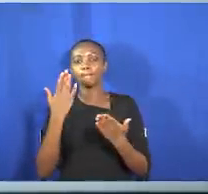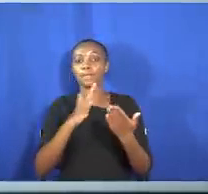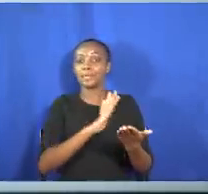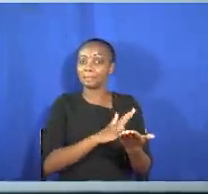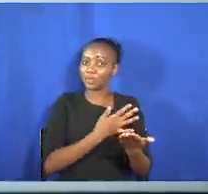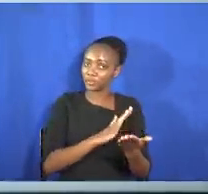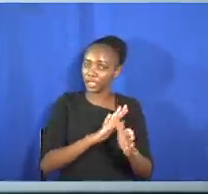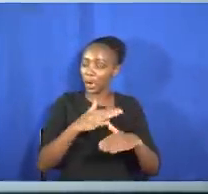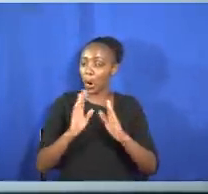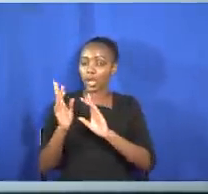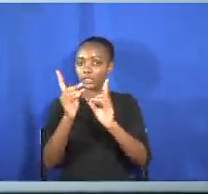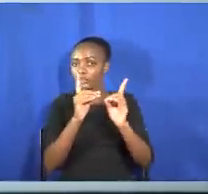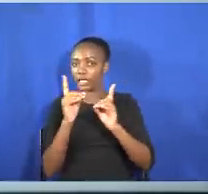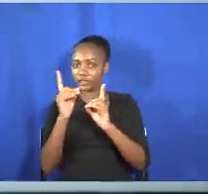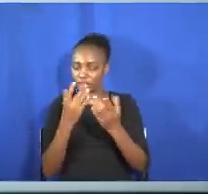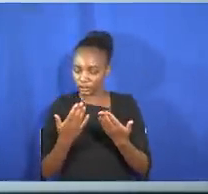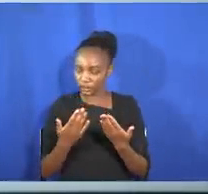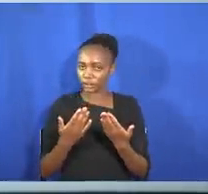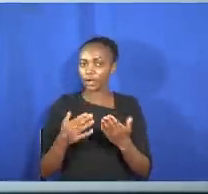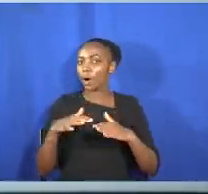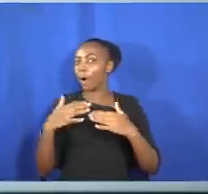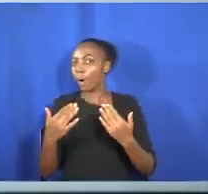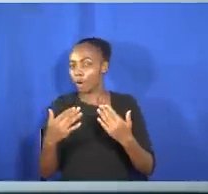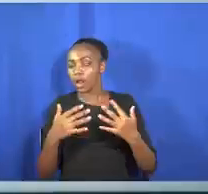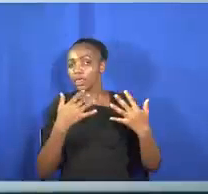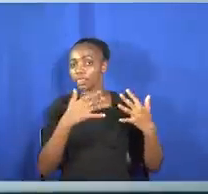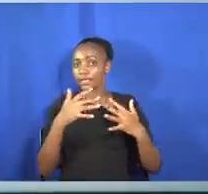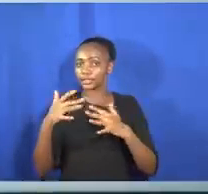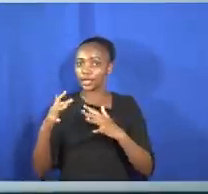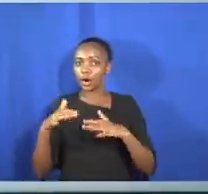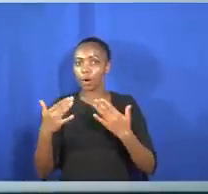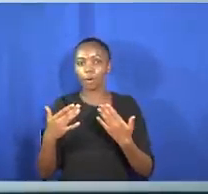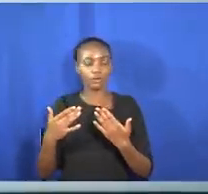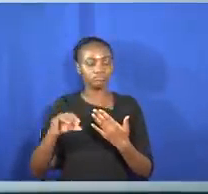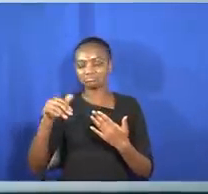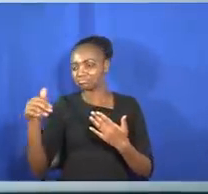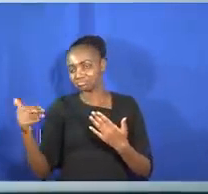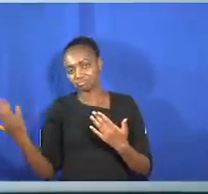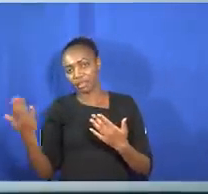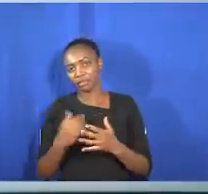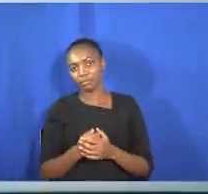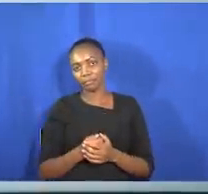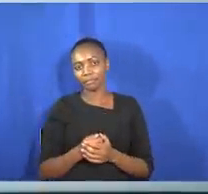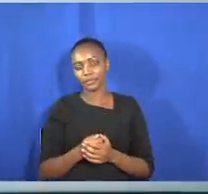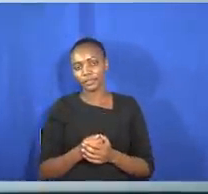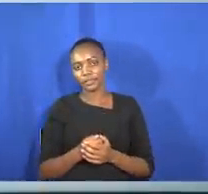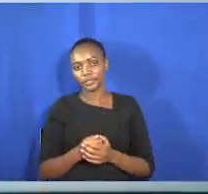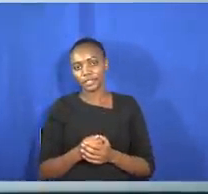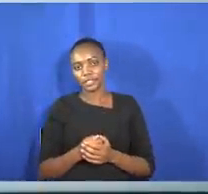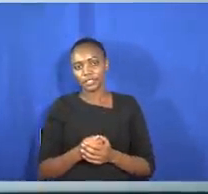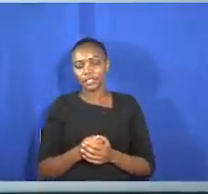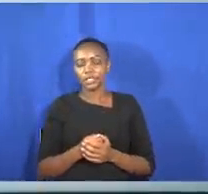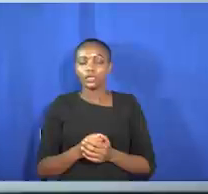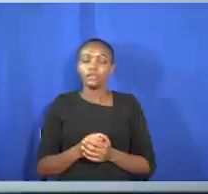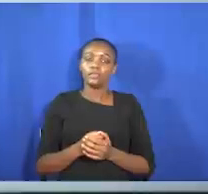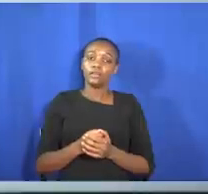1 option, either music, either dance, theater, and elocution. Then for the